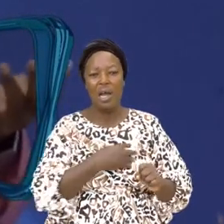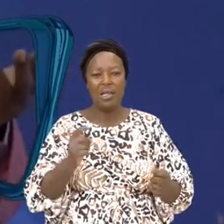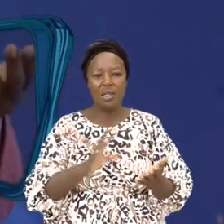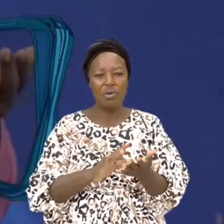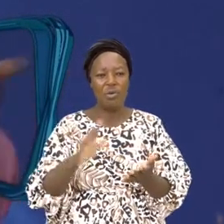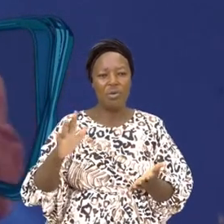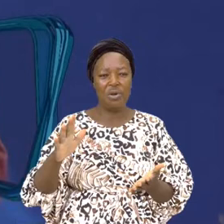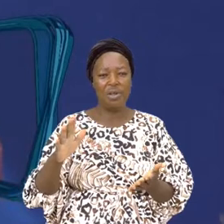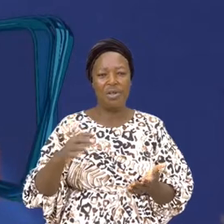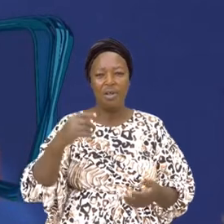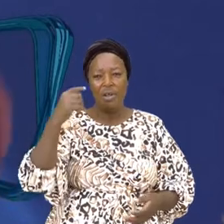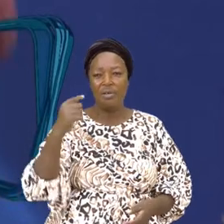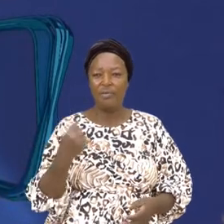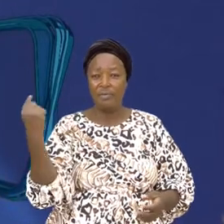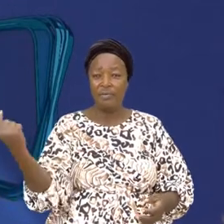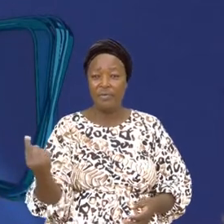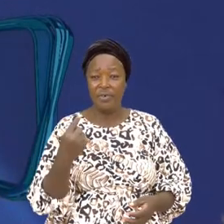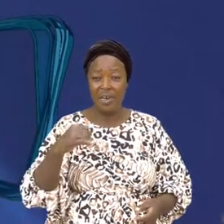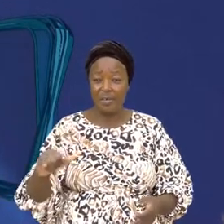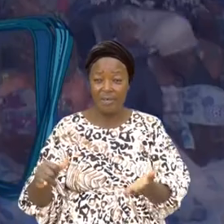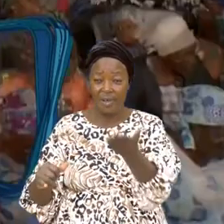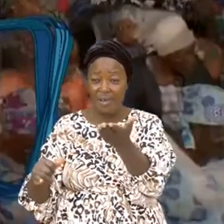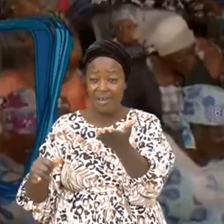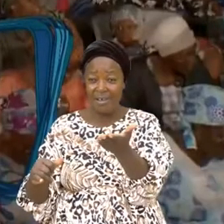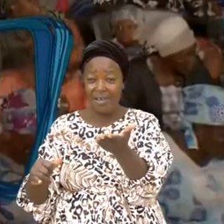glory forever.